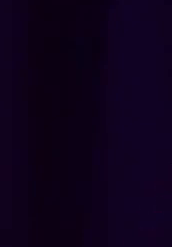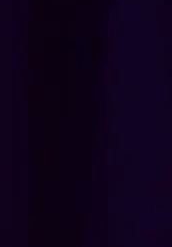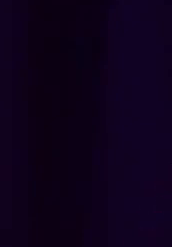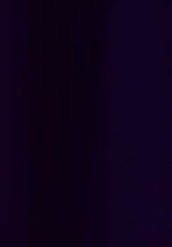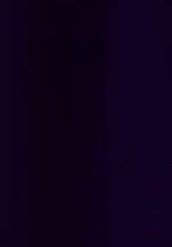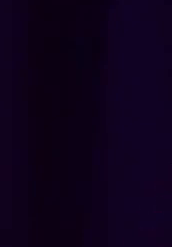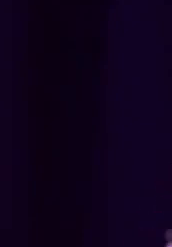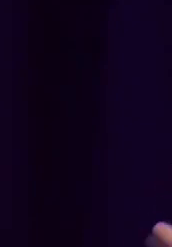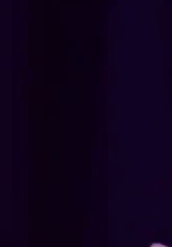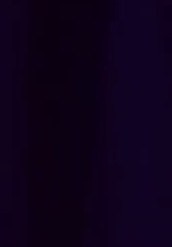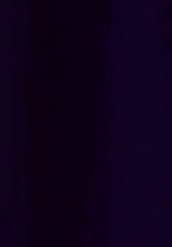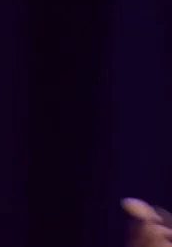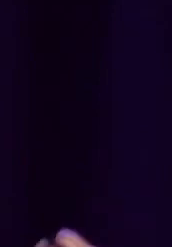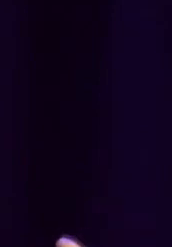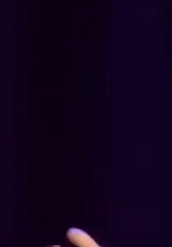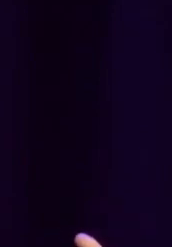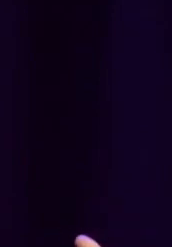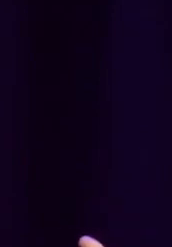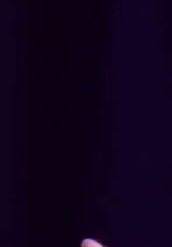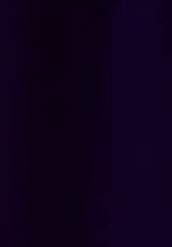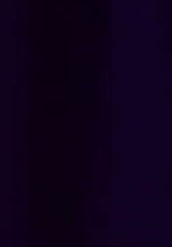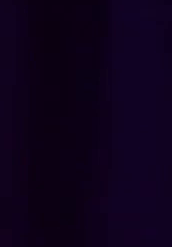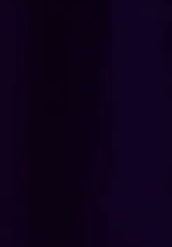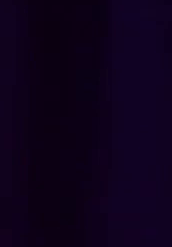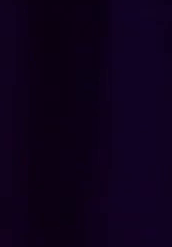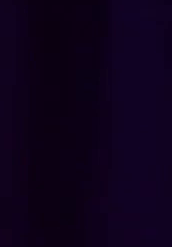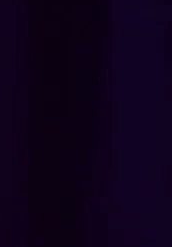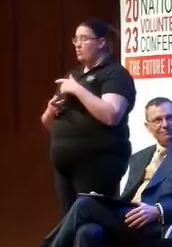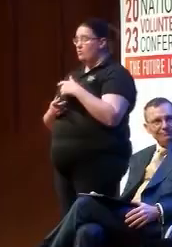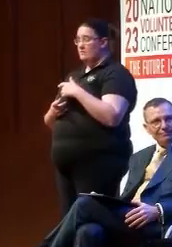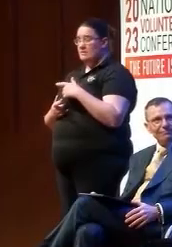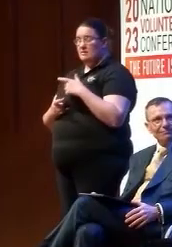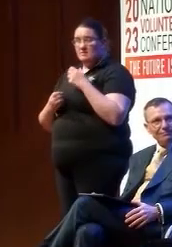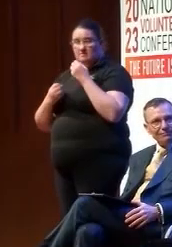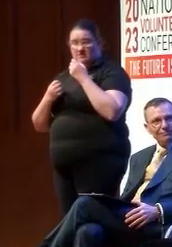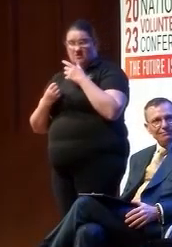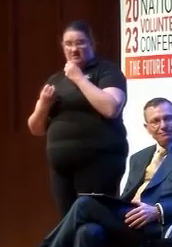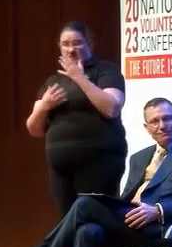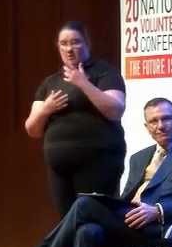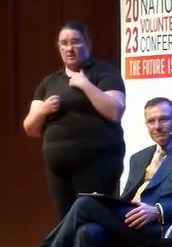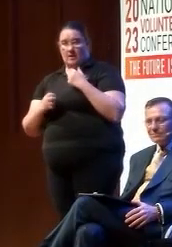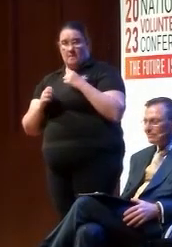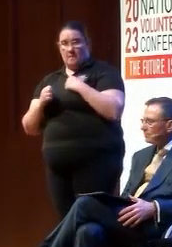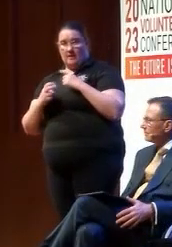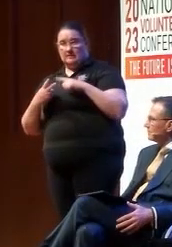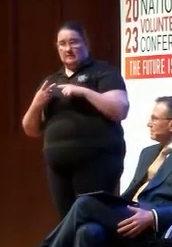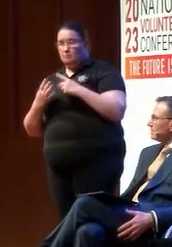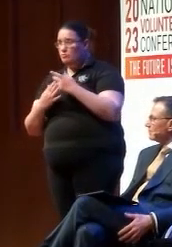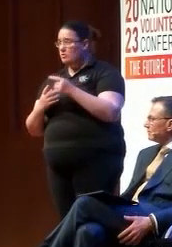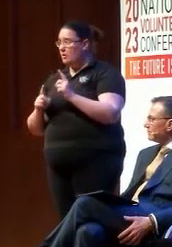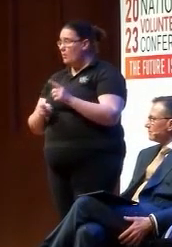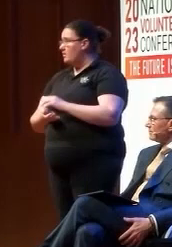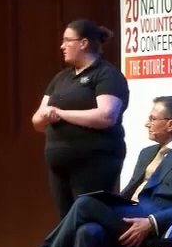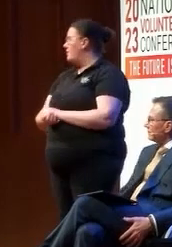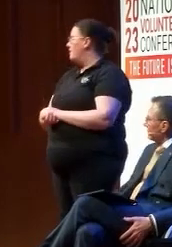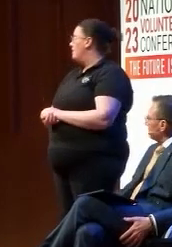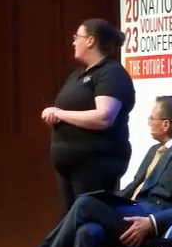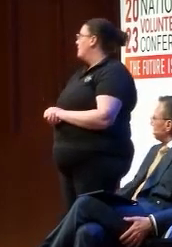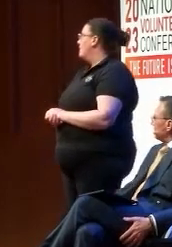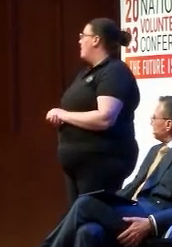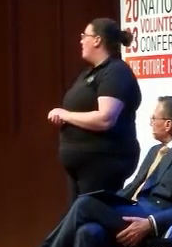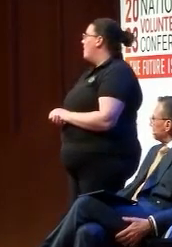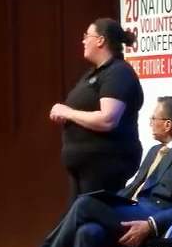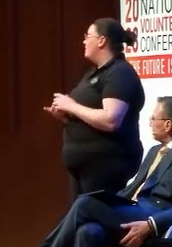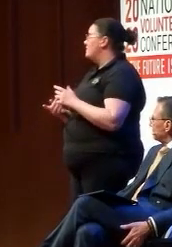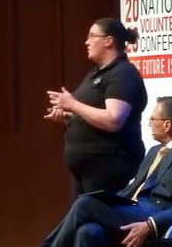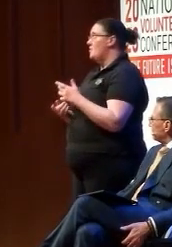more. Here is my second project. Thanks, Mo. And I'm mindful of time, which means all of these